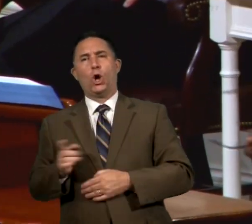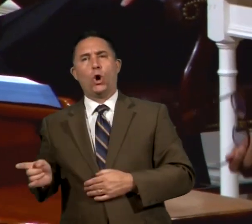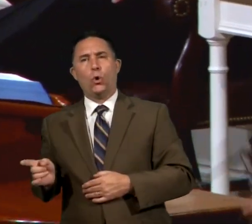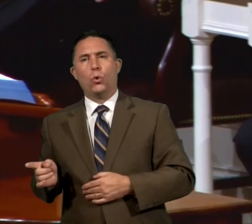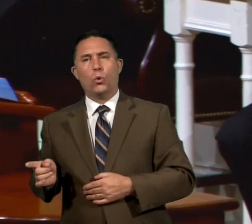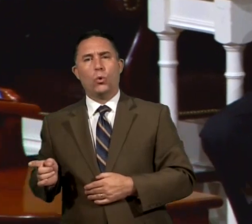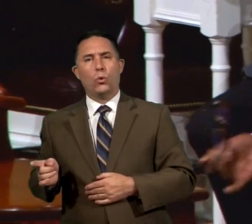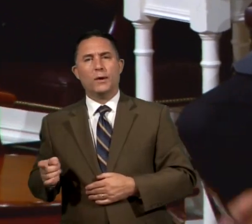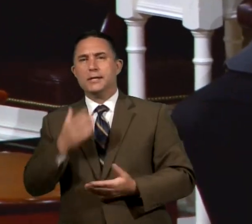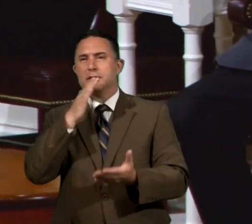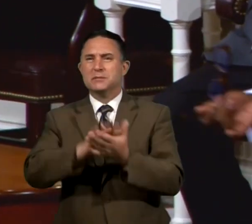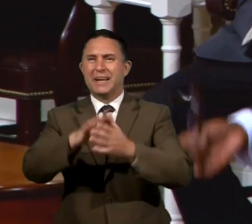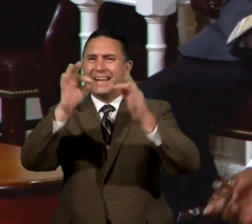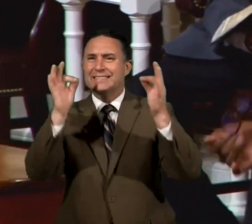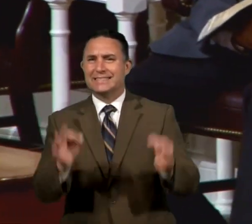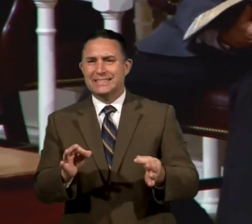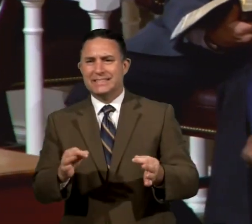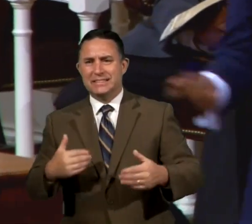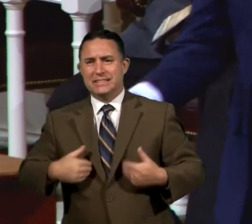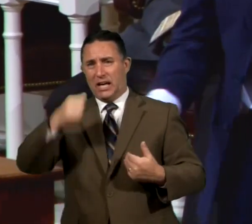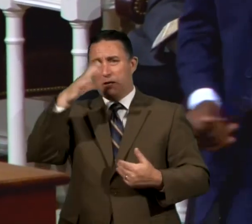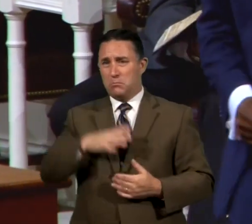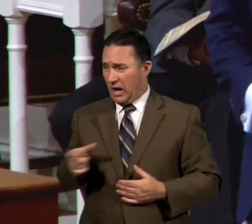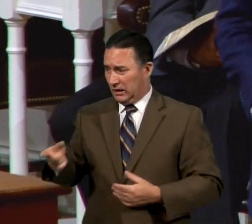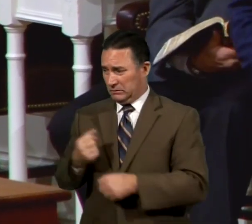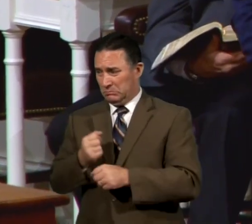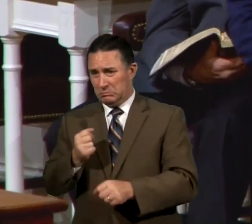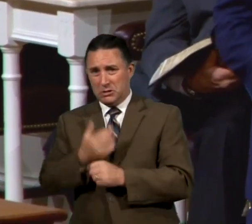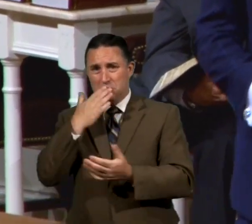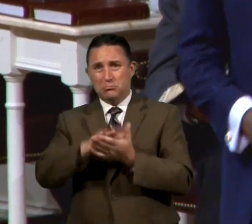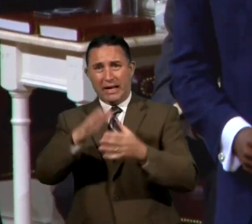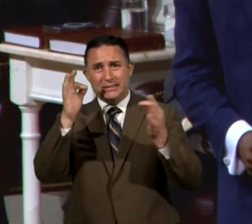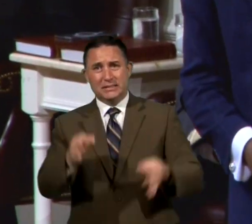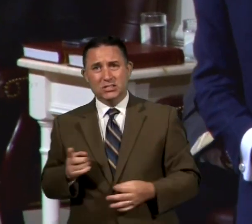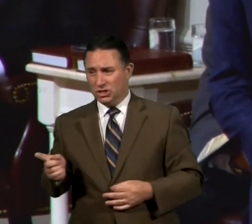It was just a bad decision that this young man made.